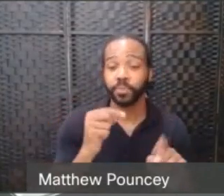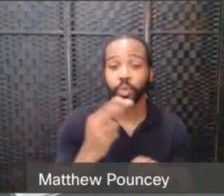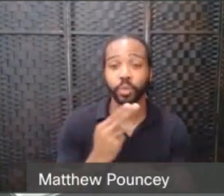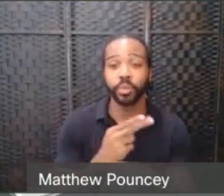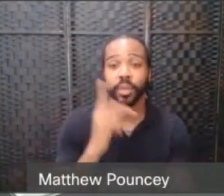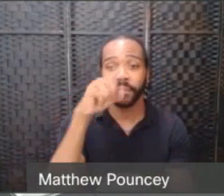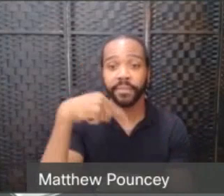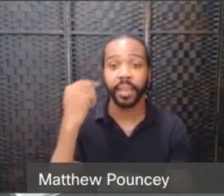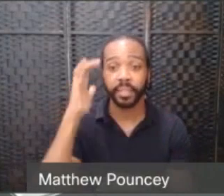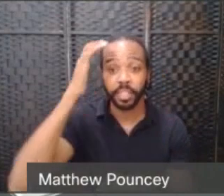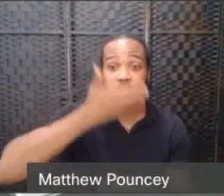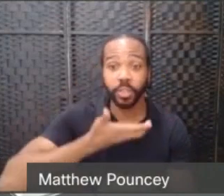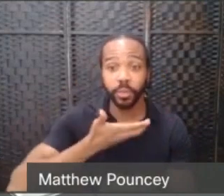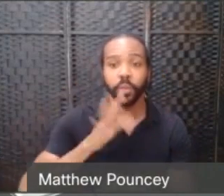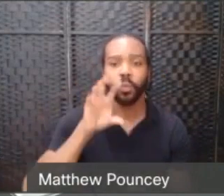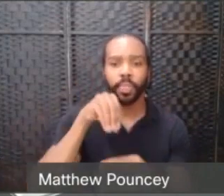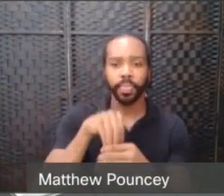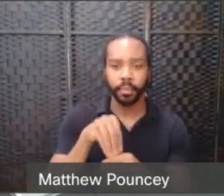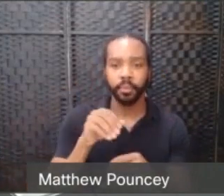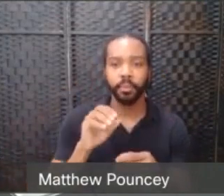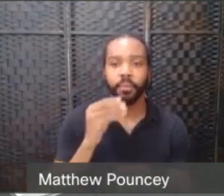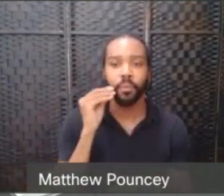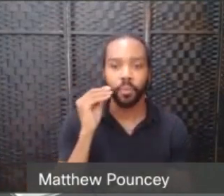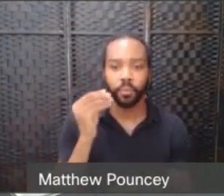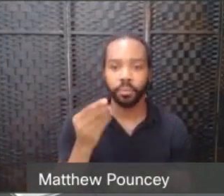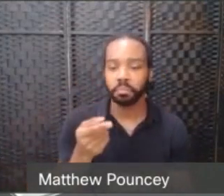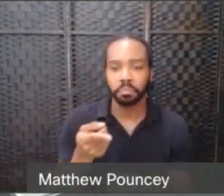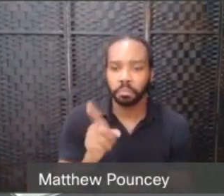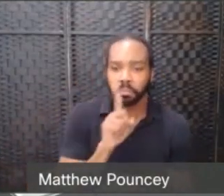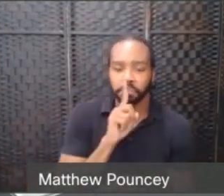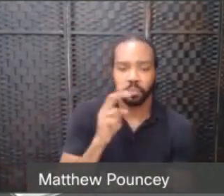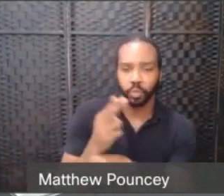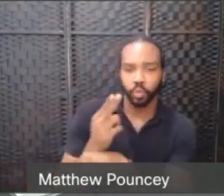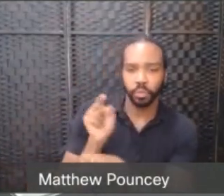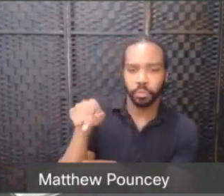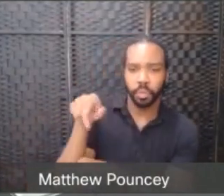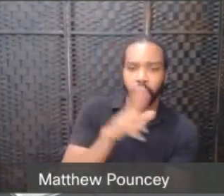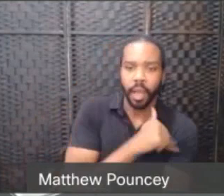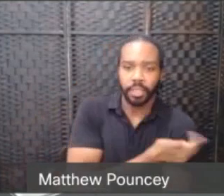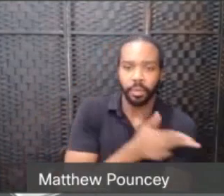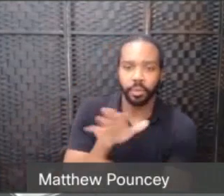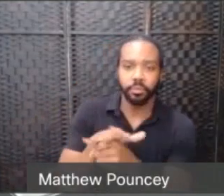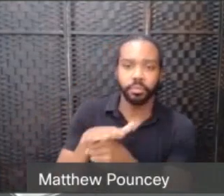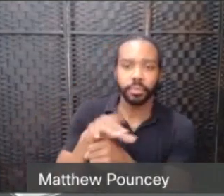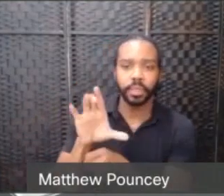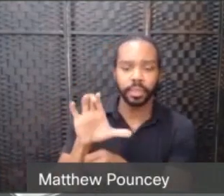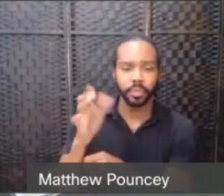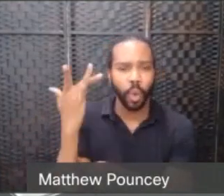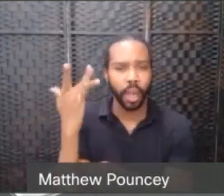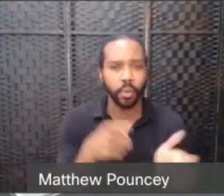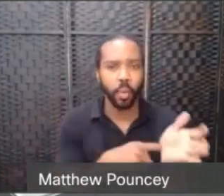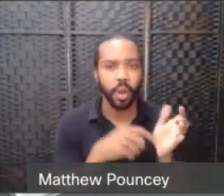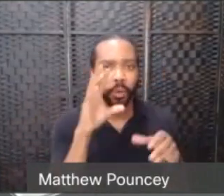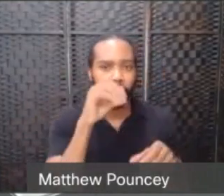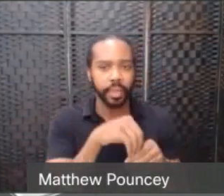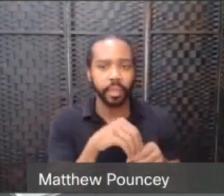not using face shields in hospital settings in DC. So why are we required to do so in